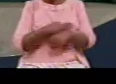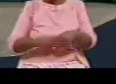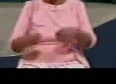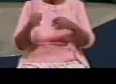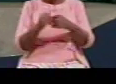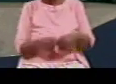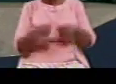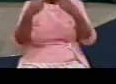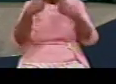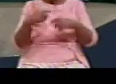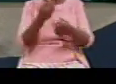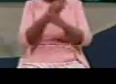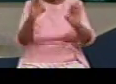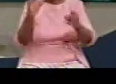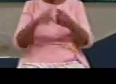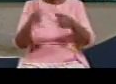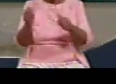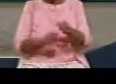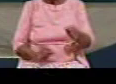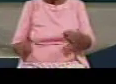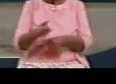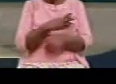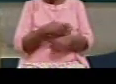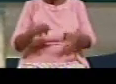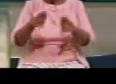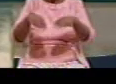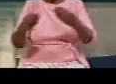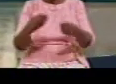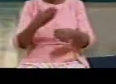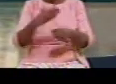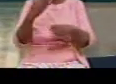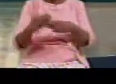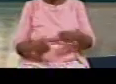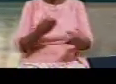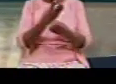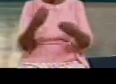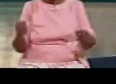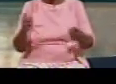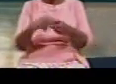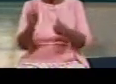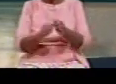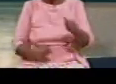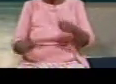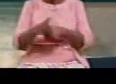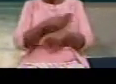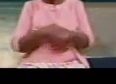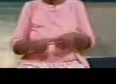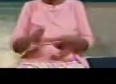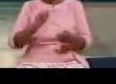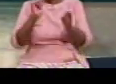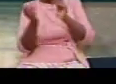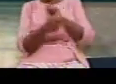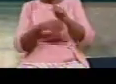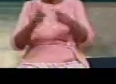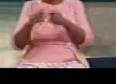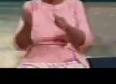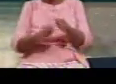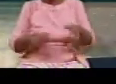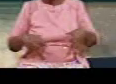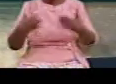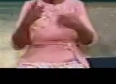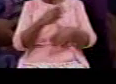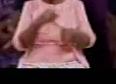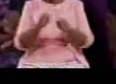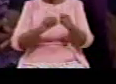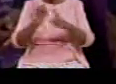to everyone, and you grant total solution to everyone, and transformation to every life, every situation